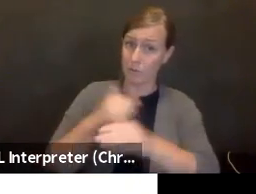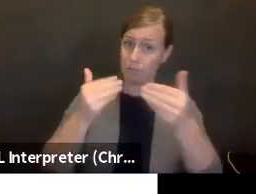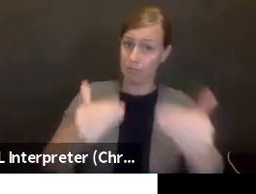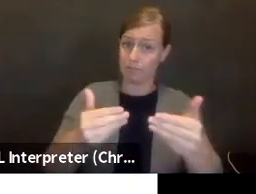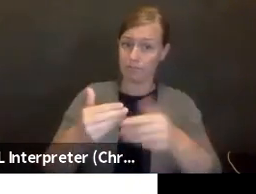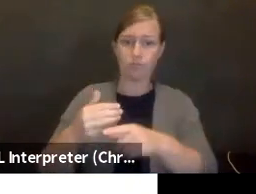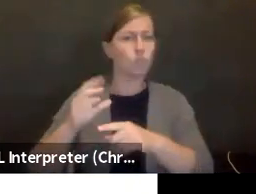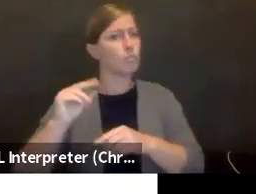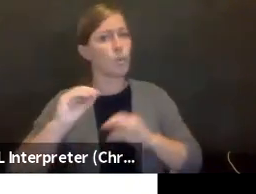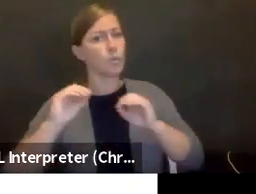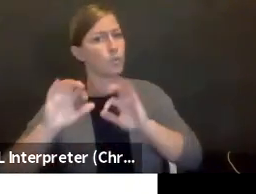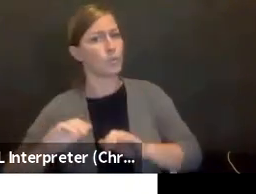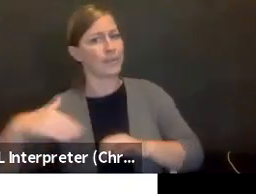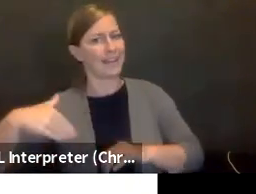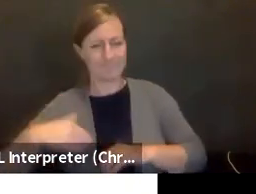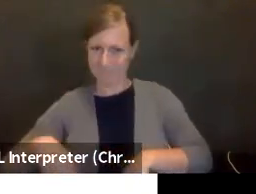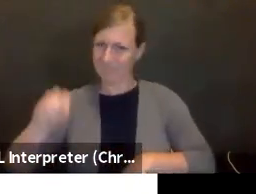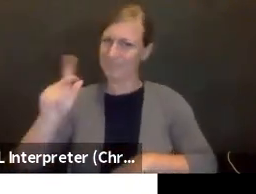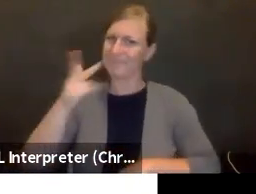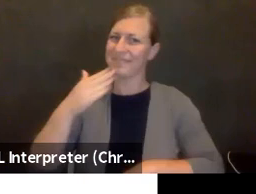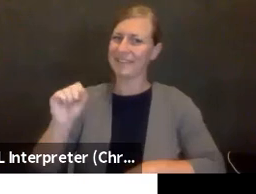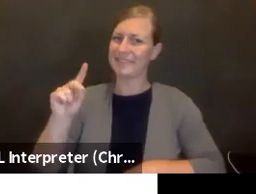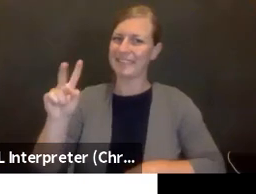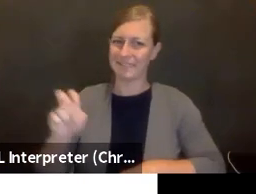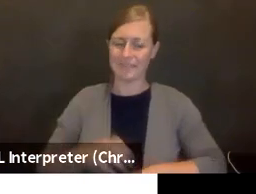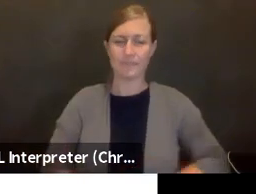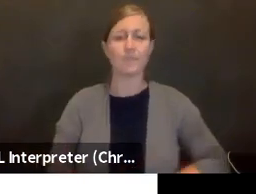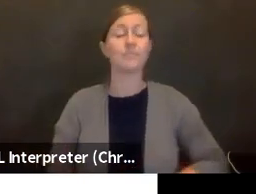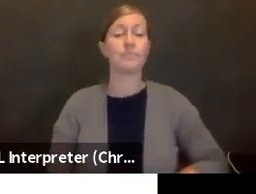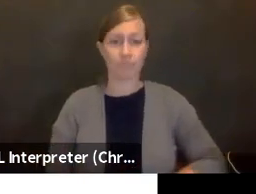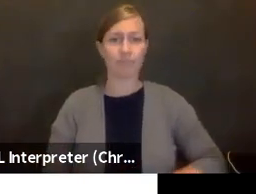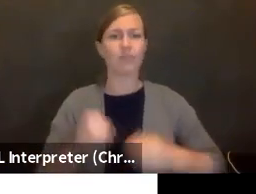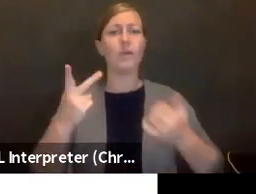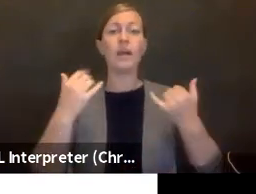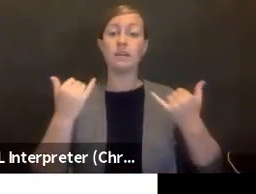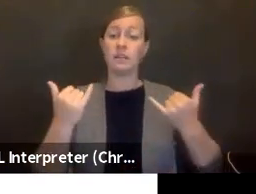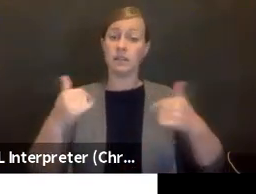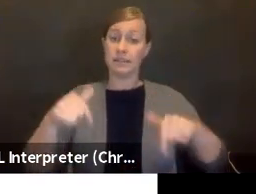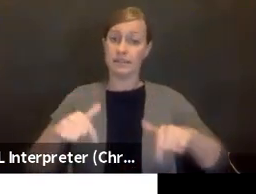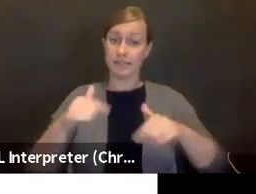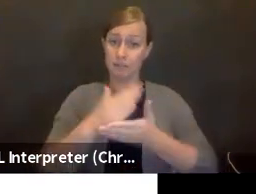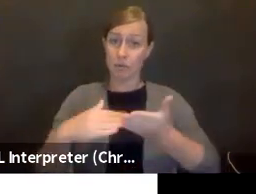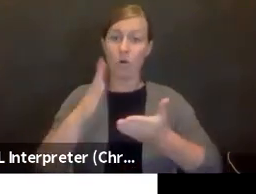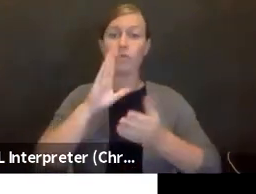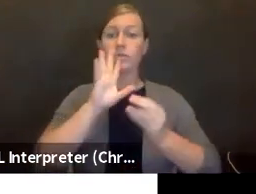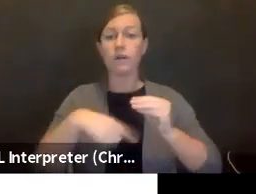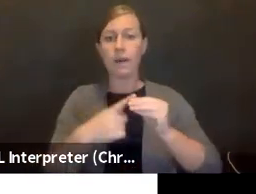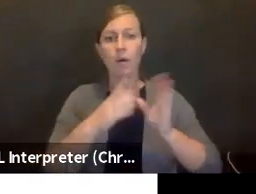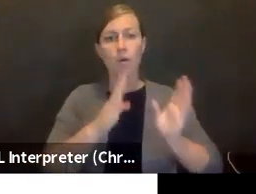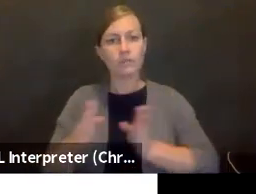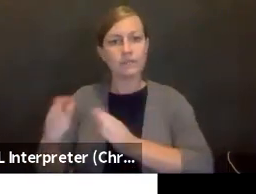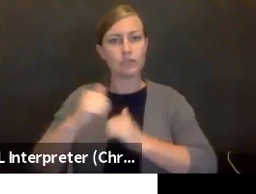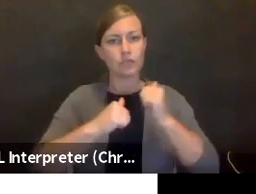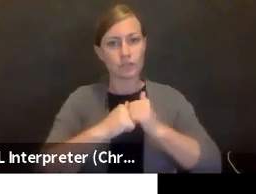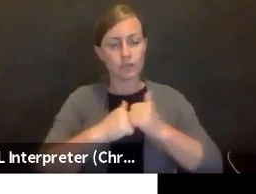not yet. Perfect. Thank you, Steve. Okay, so during this segment, we're really going to talk about organizational structures, try the